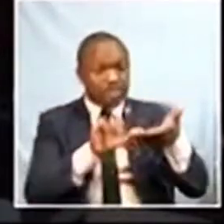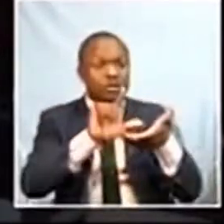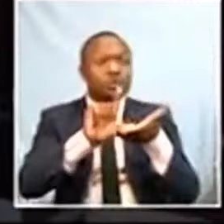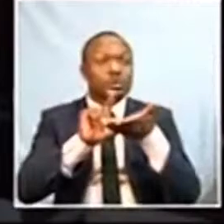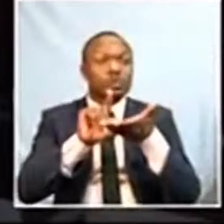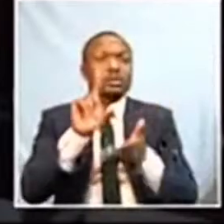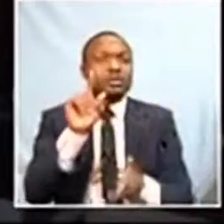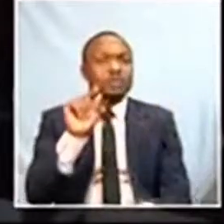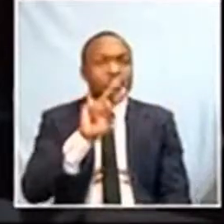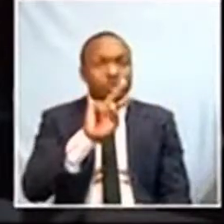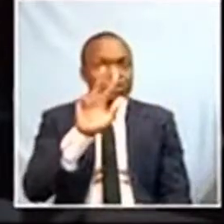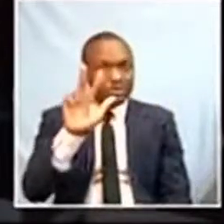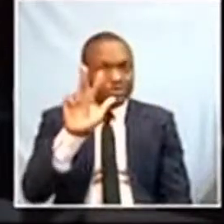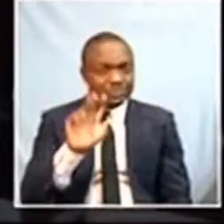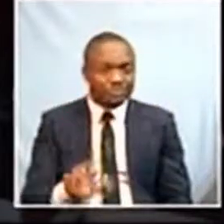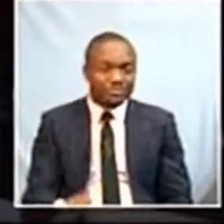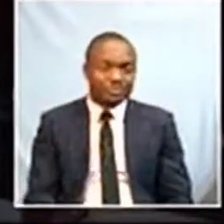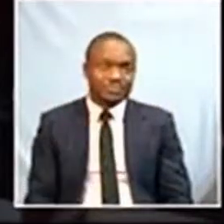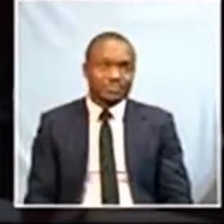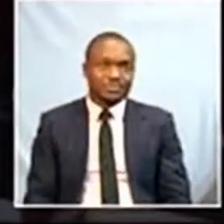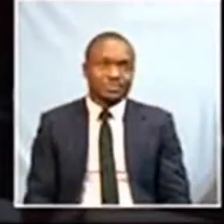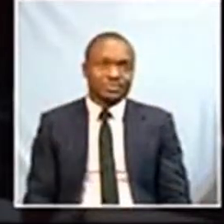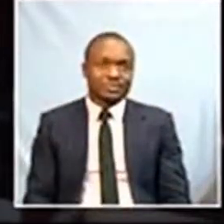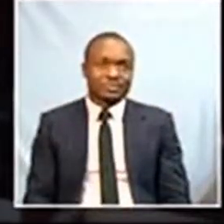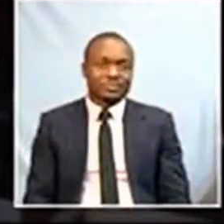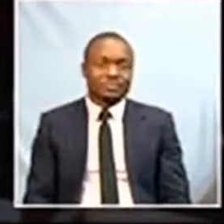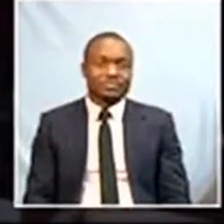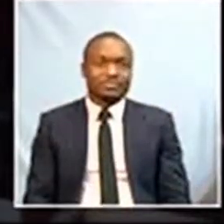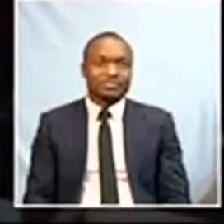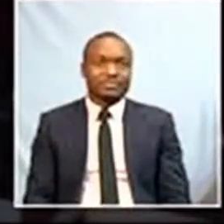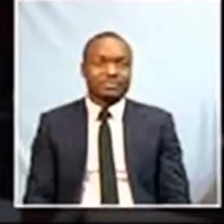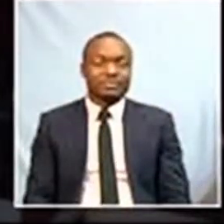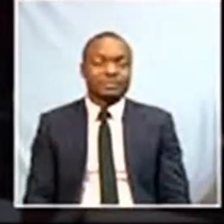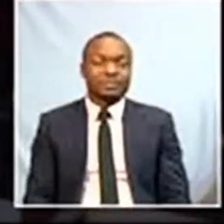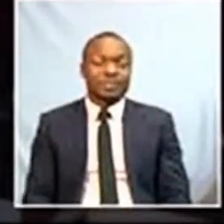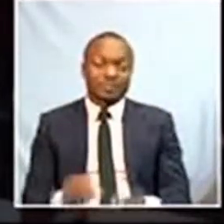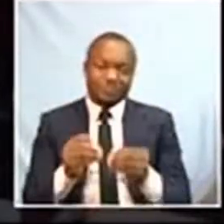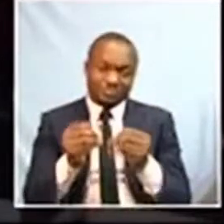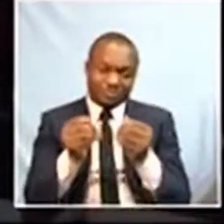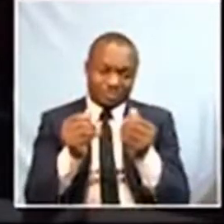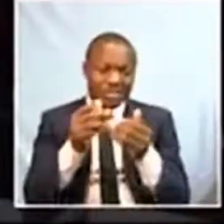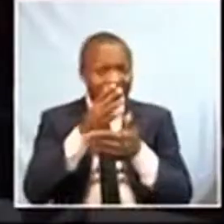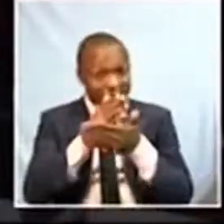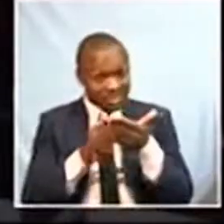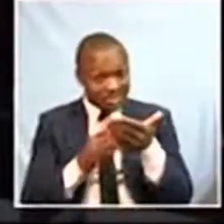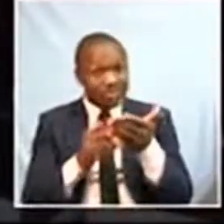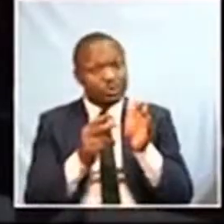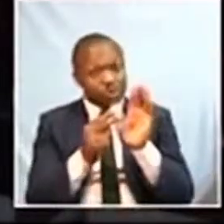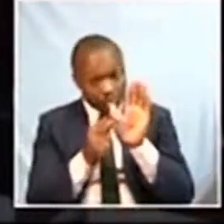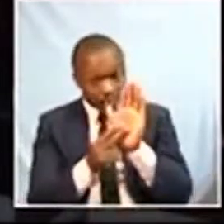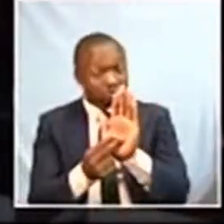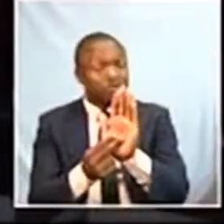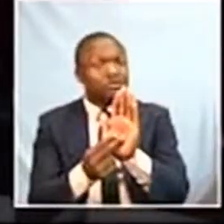in 2023, there are some that have showed